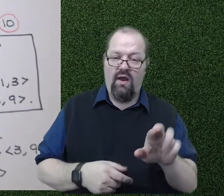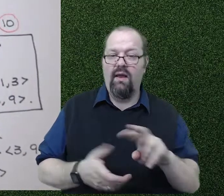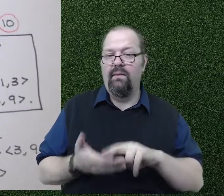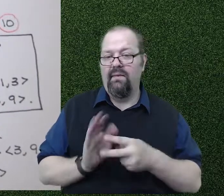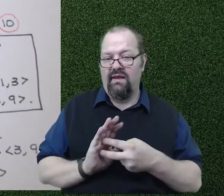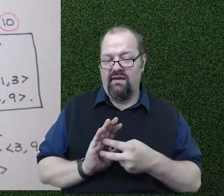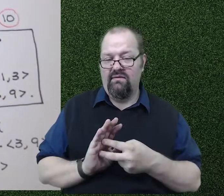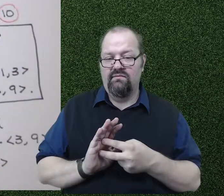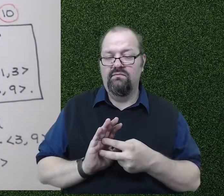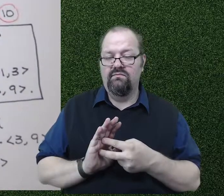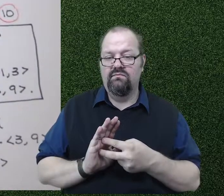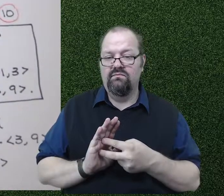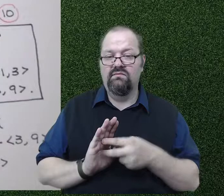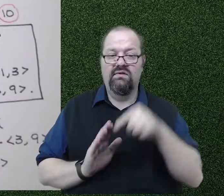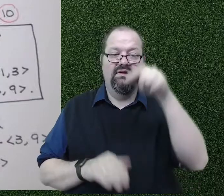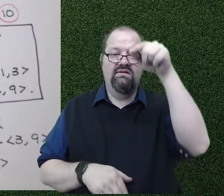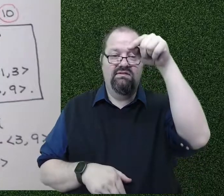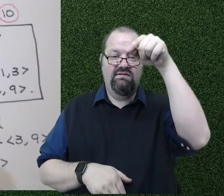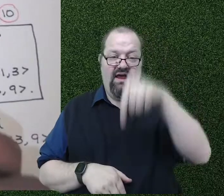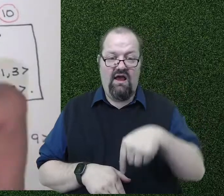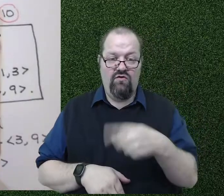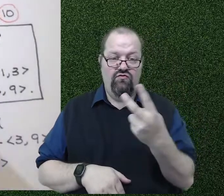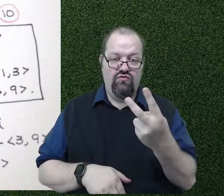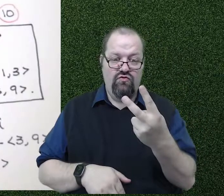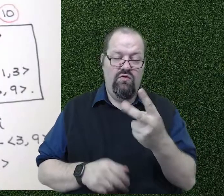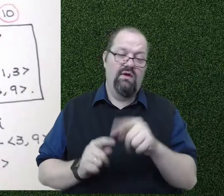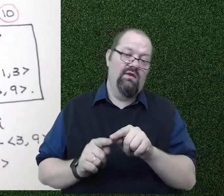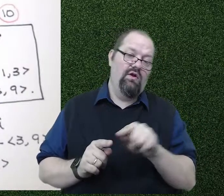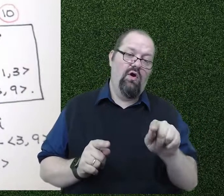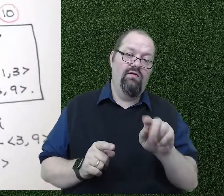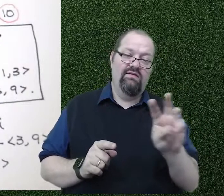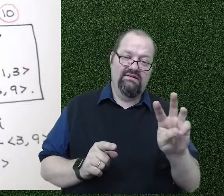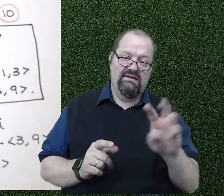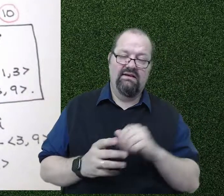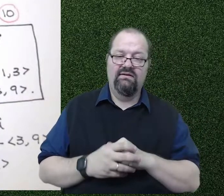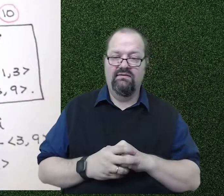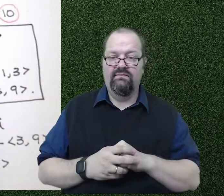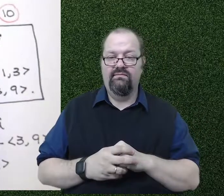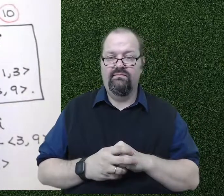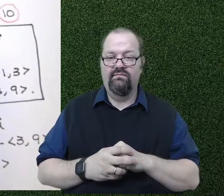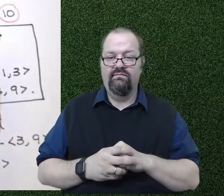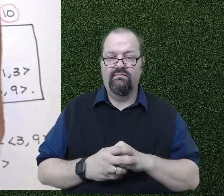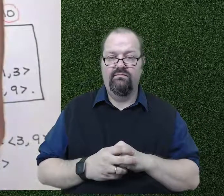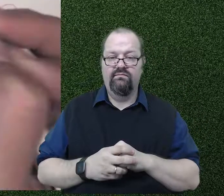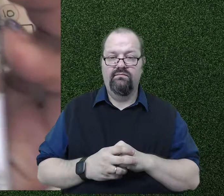down 2 in the y direction and over 6 units in the x direction.